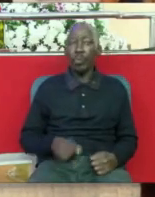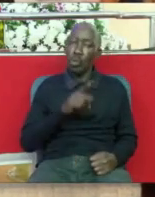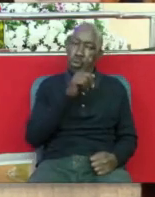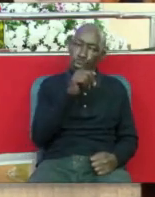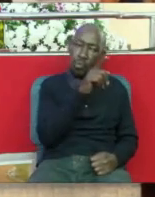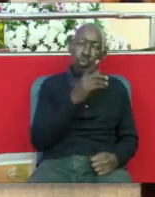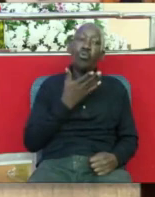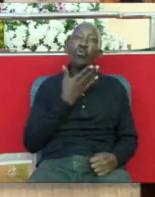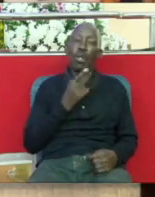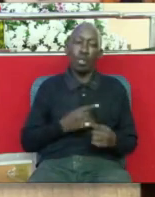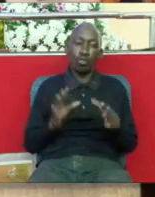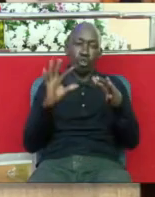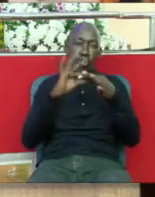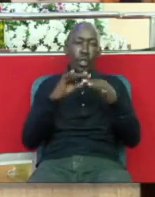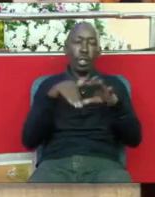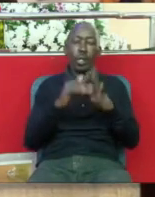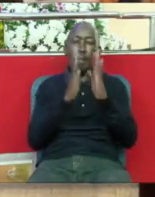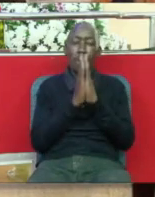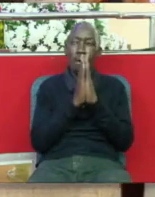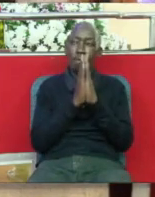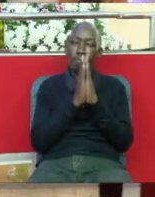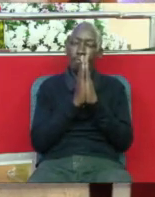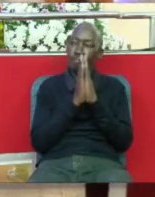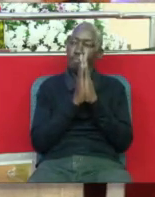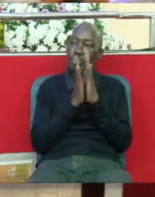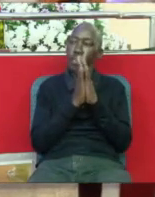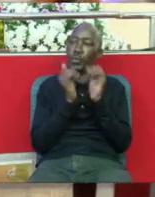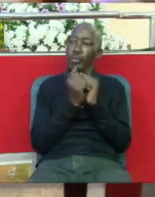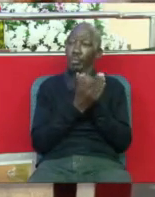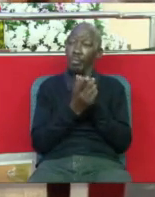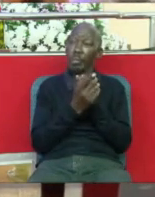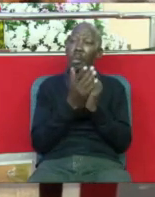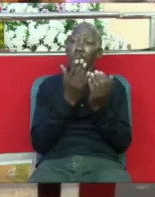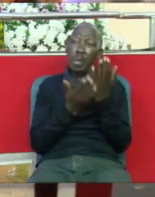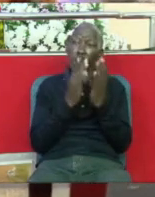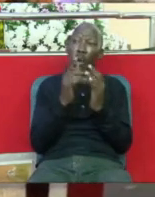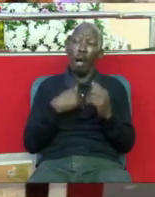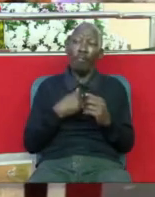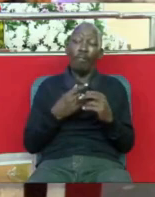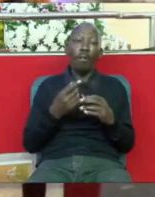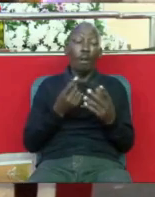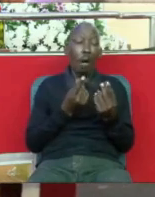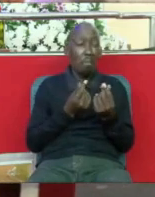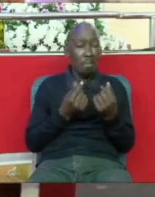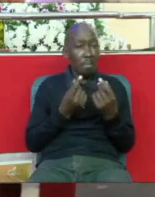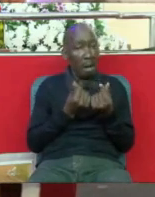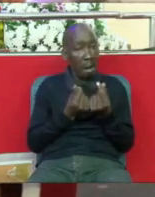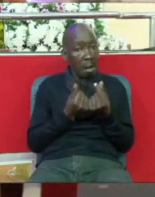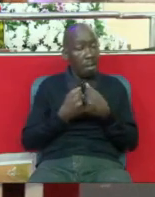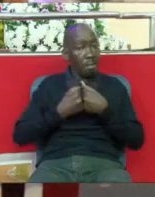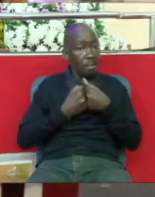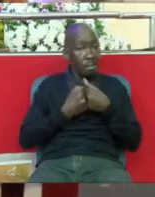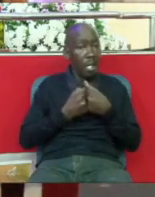You want us to join you in prayer. Ungetaka tujiunge nawe katika maombi. Maybe it's a financial breakthrough. Pengine ni upenyo wa kifedha.